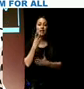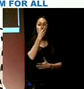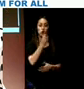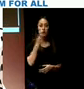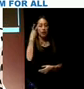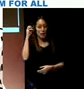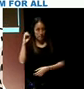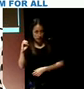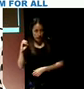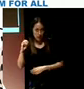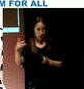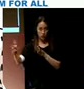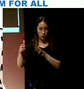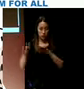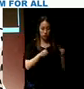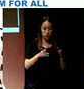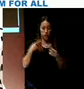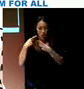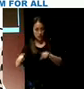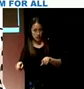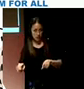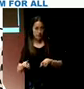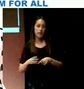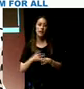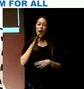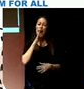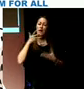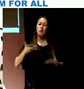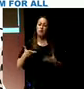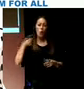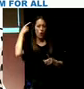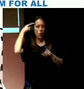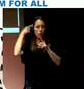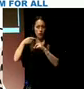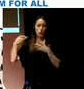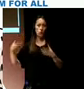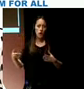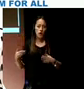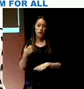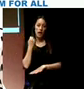at supporting small, maybe less recognized, less